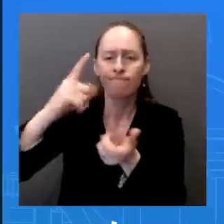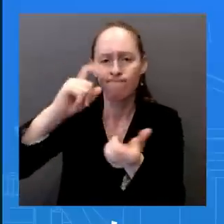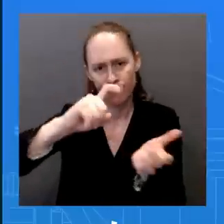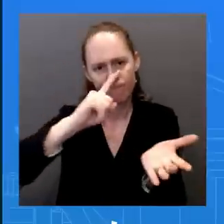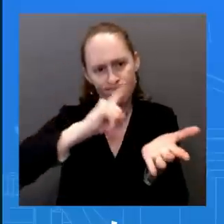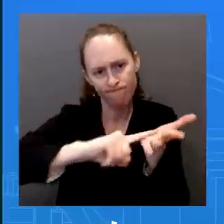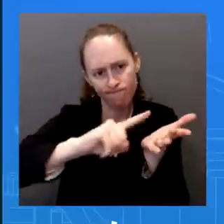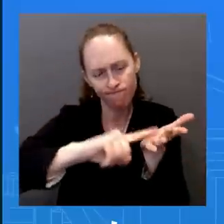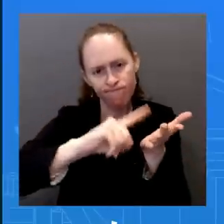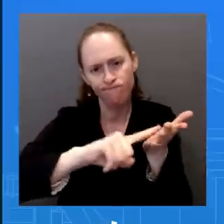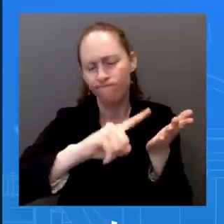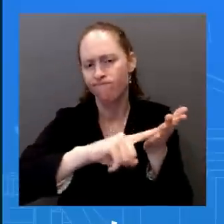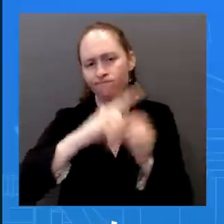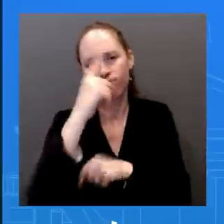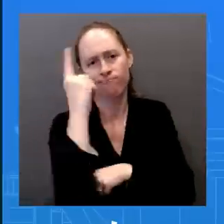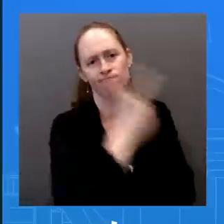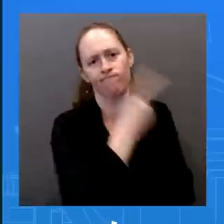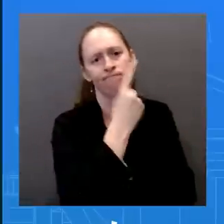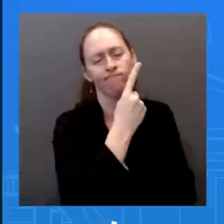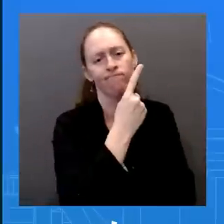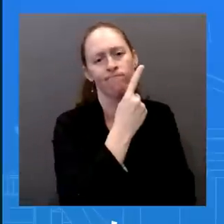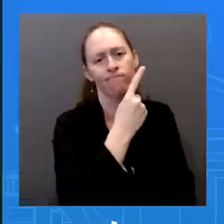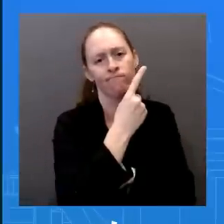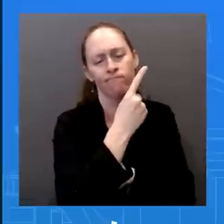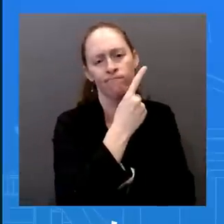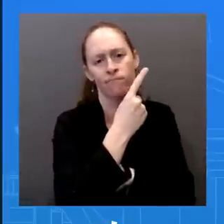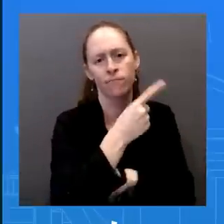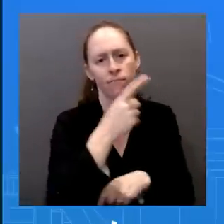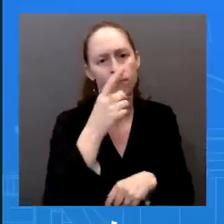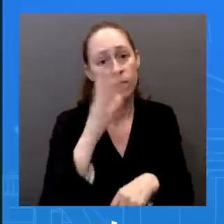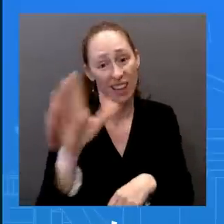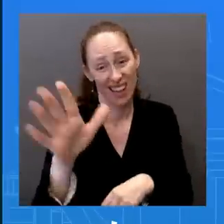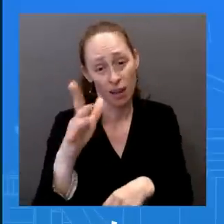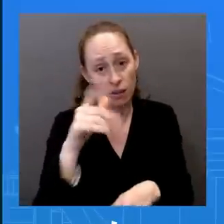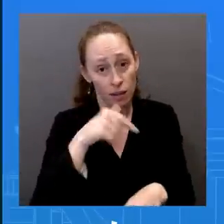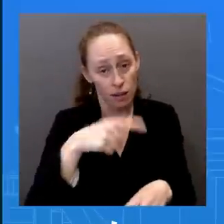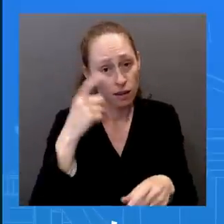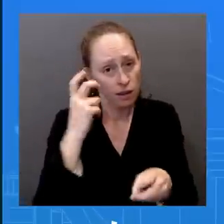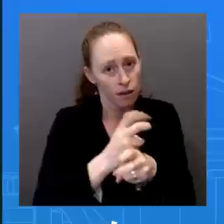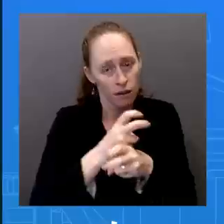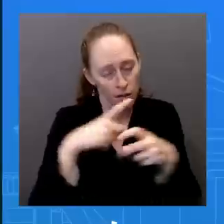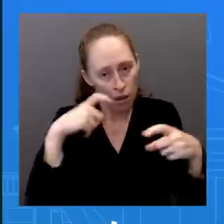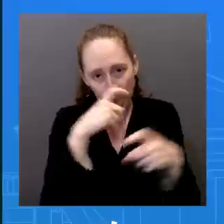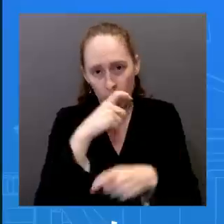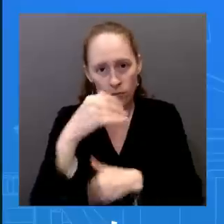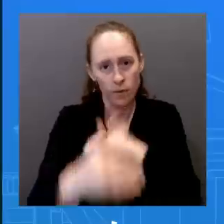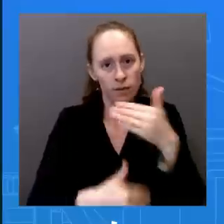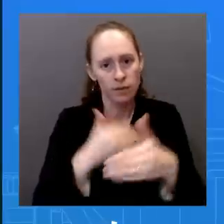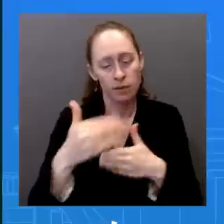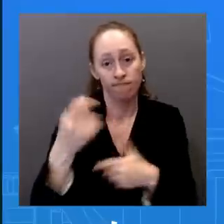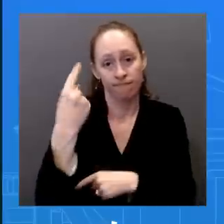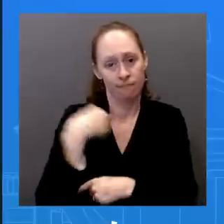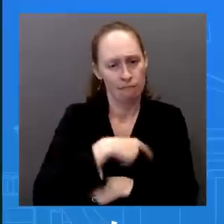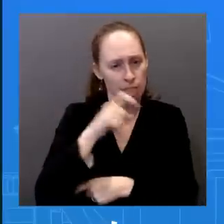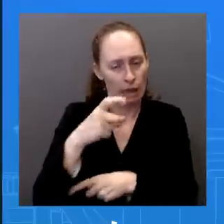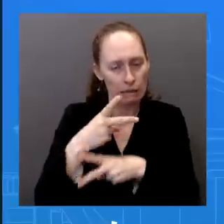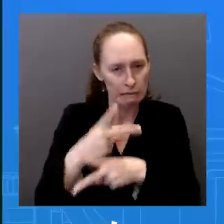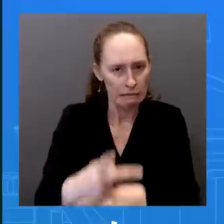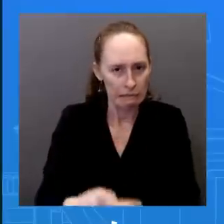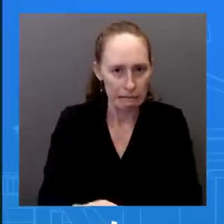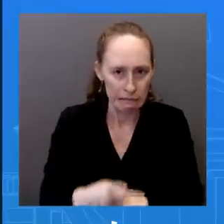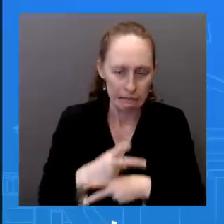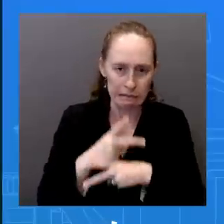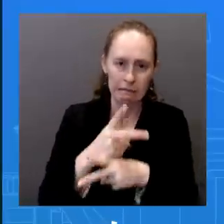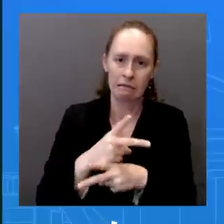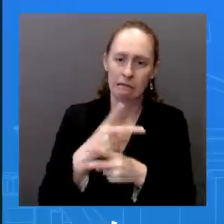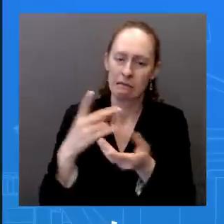gathering of evidence, the identification of individuals responsible, and then taking steps to actually hold them accountable.